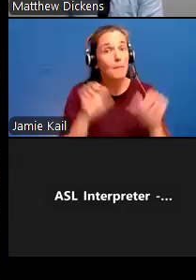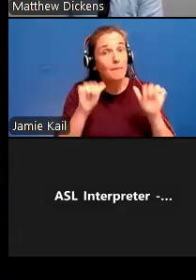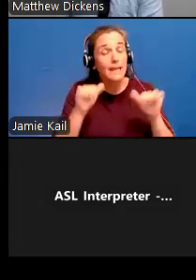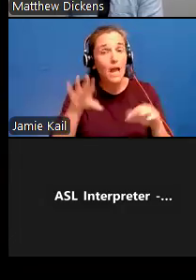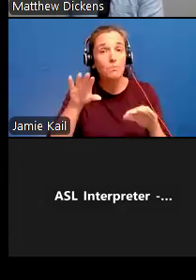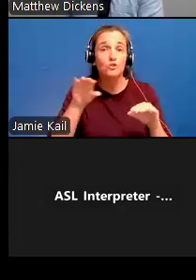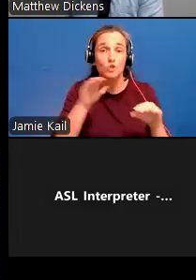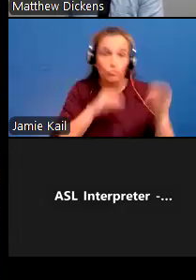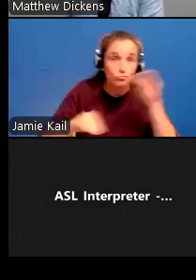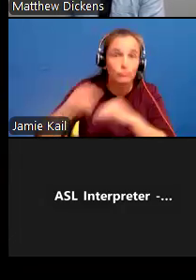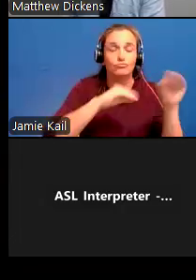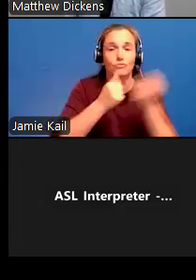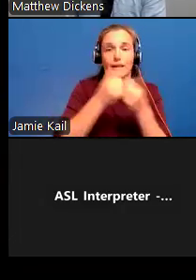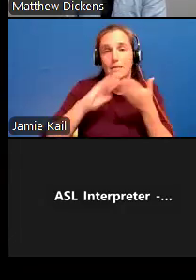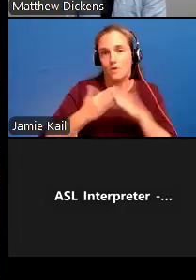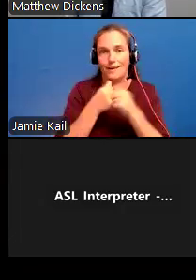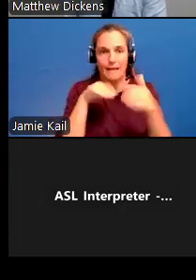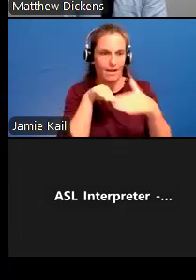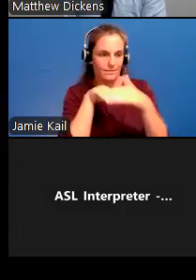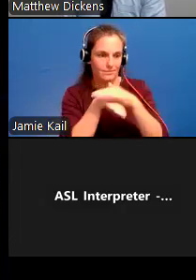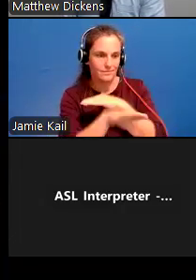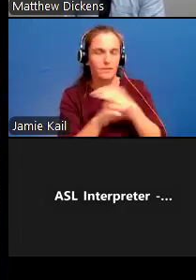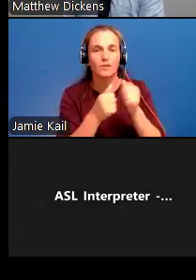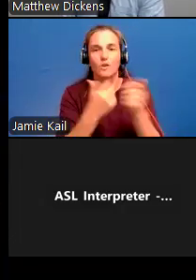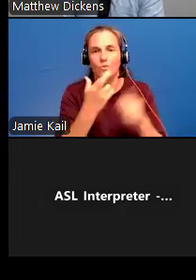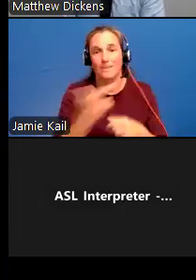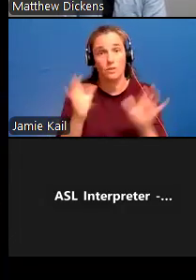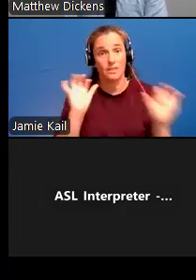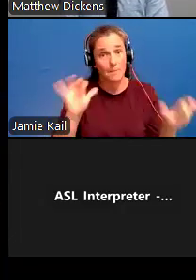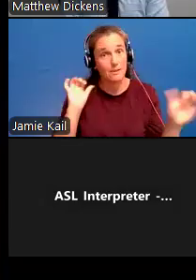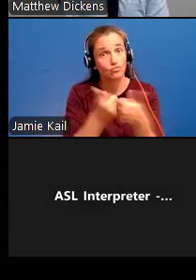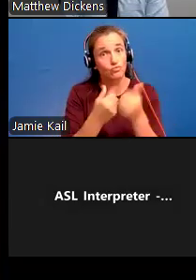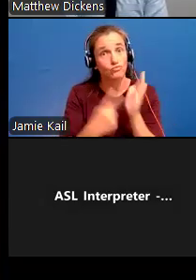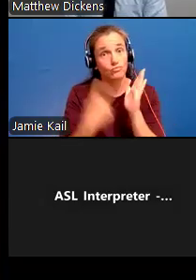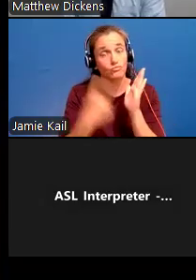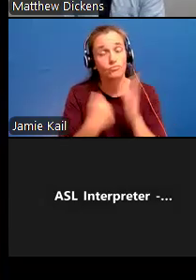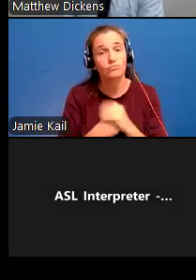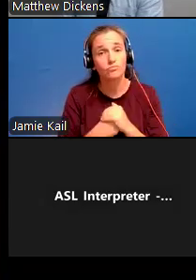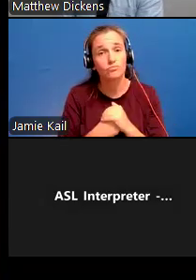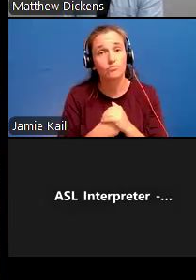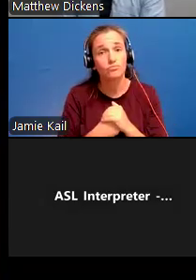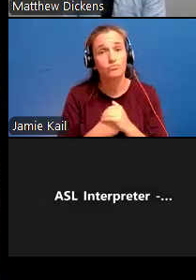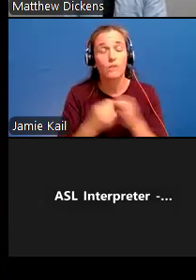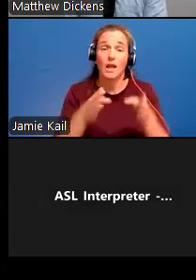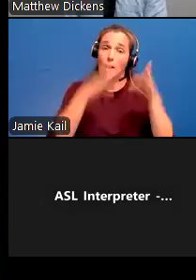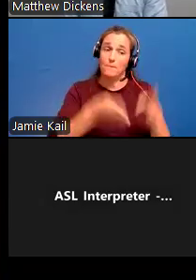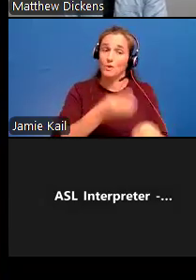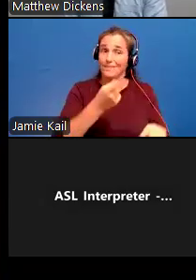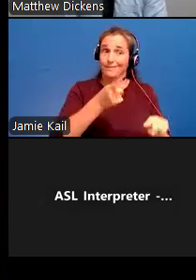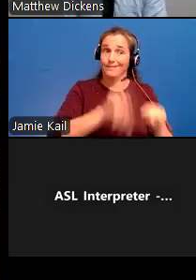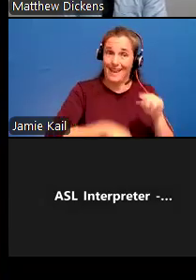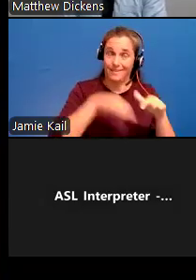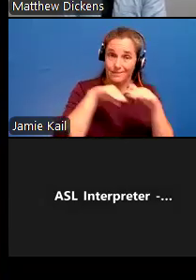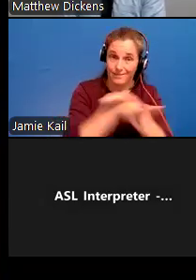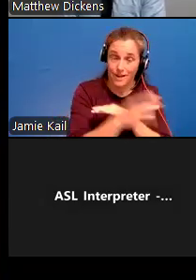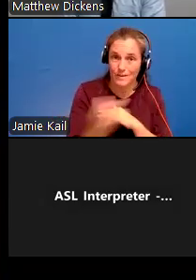community and access resources can sometimes be difficult and challenging. When an individual is unable to access resources such